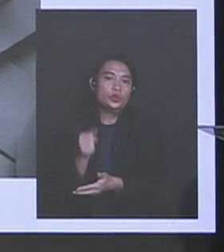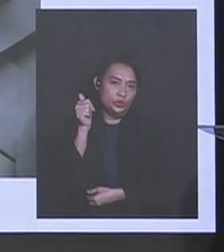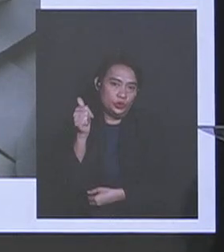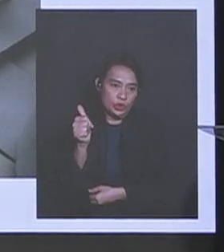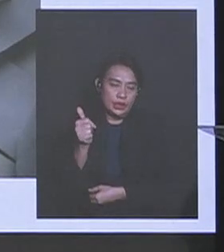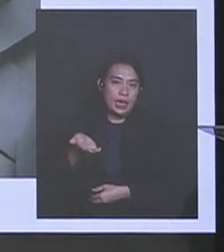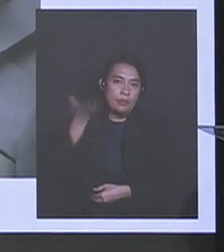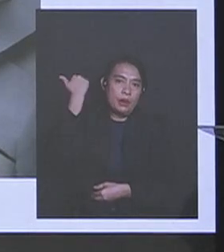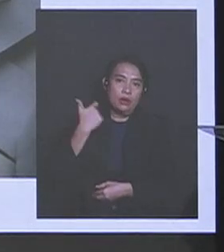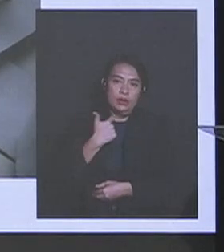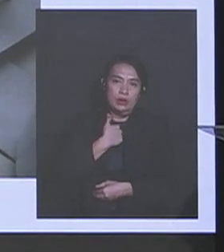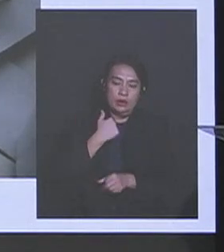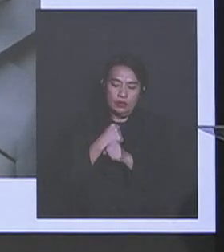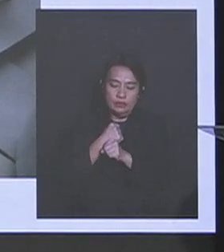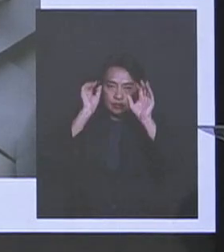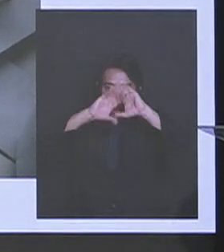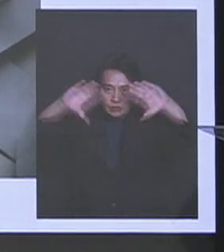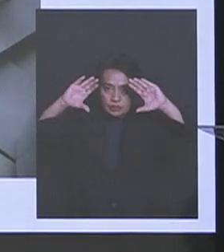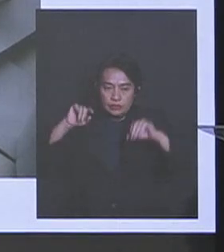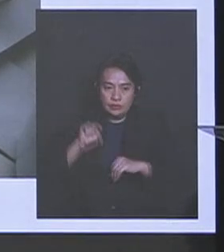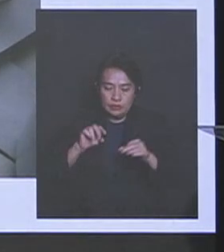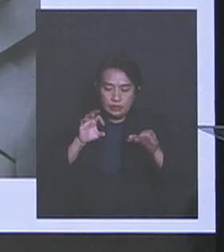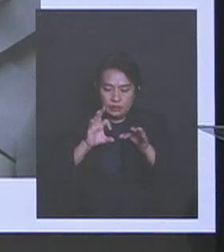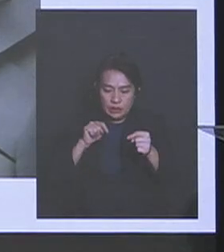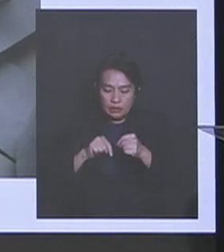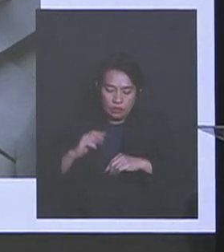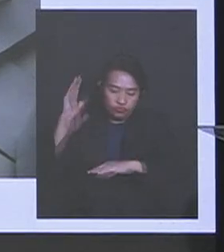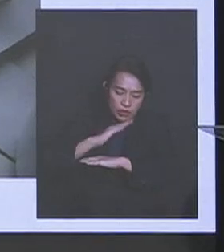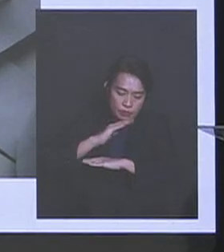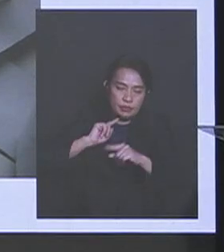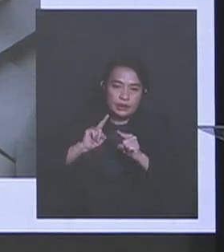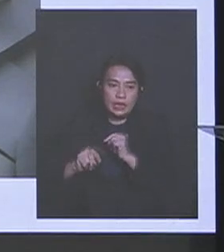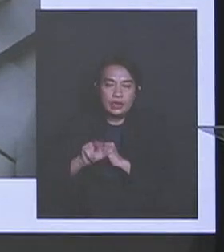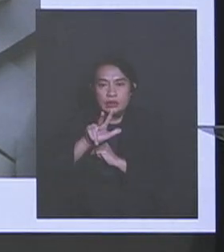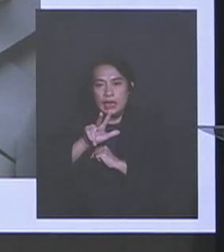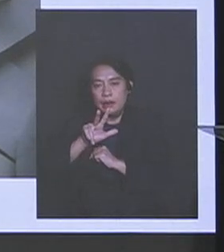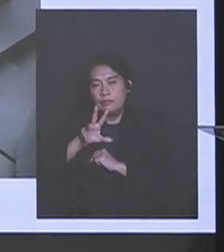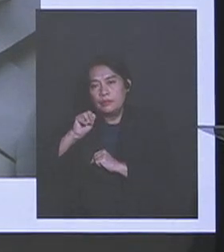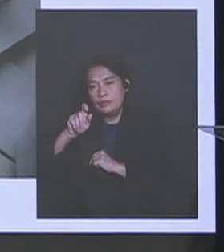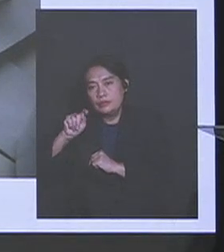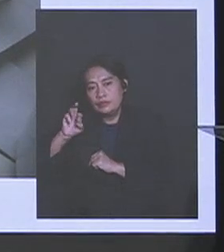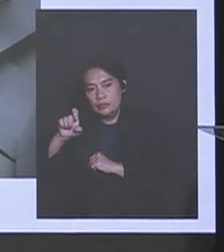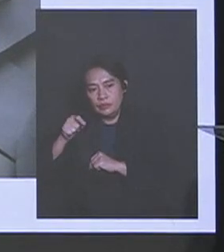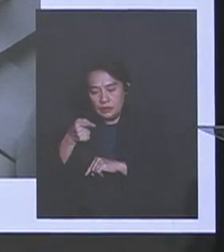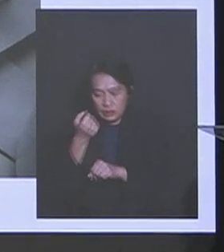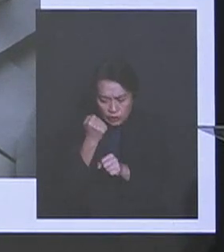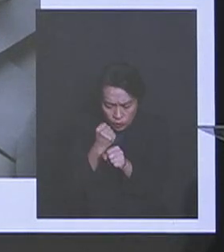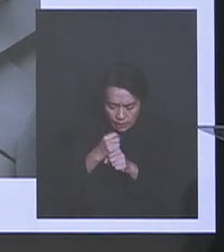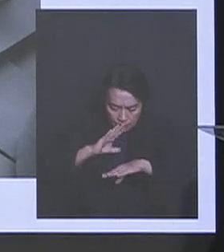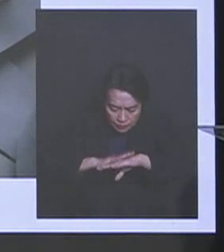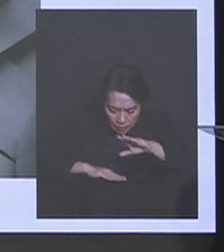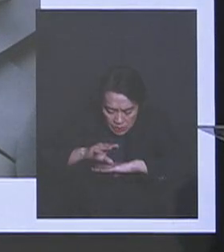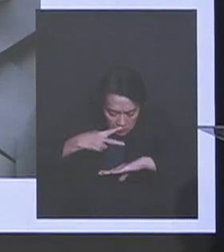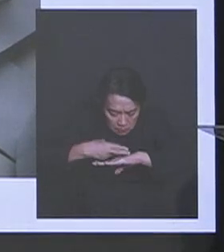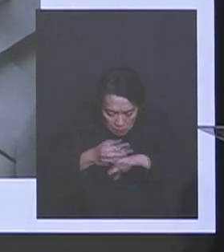the old-fashioned model making by hand. But you know, it's important to look at things from all angles,